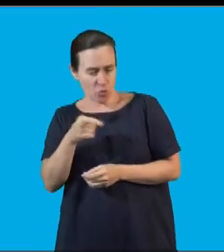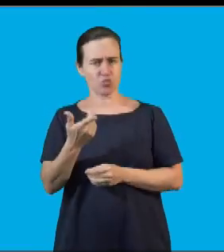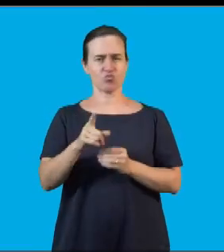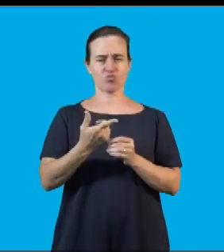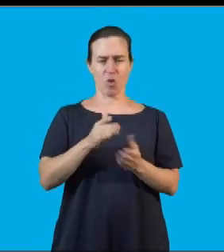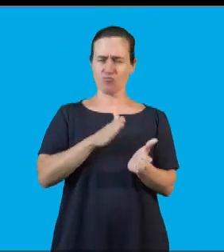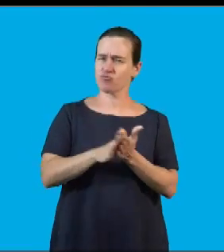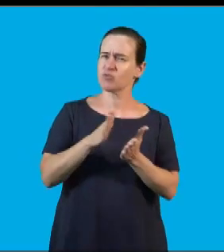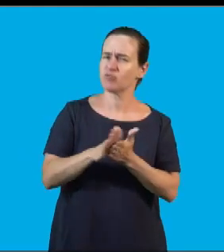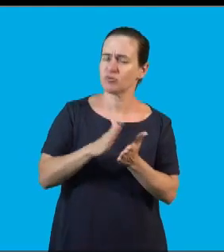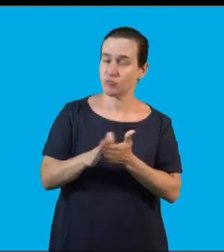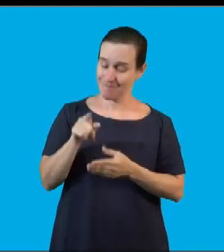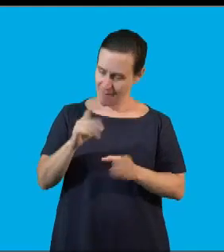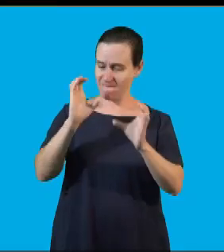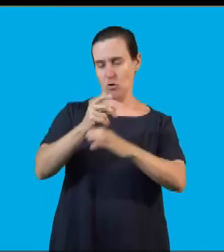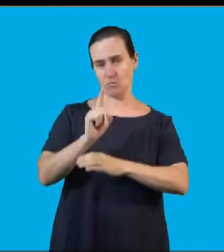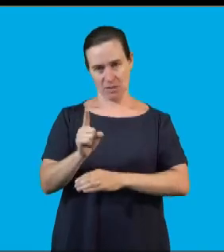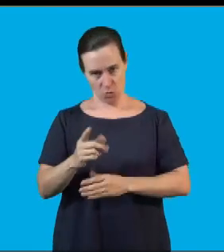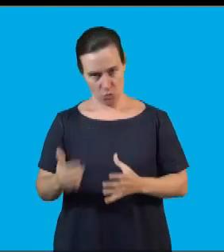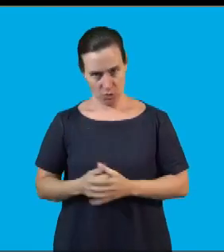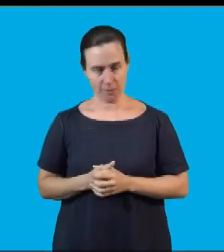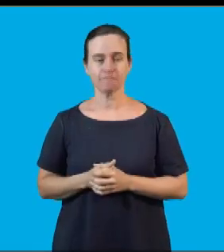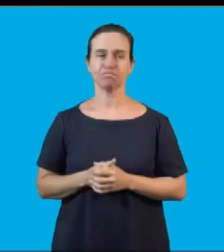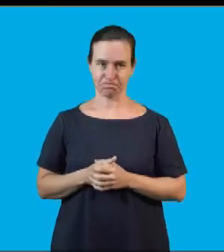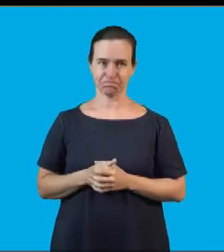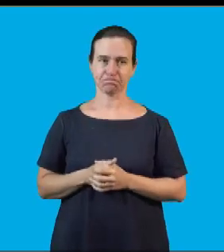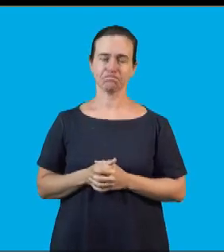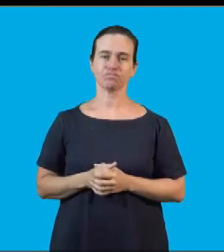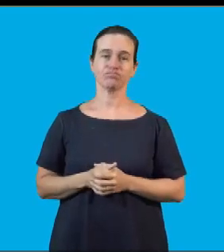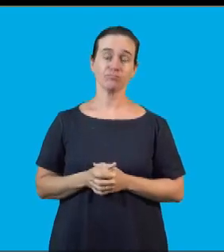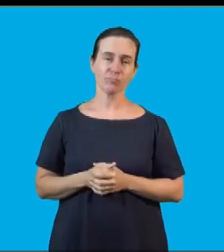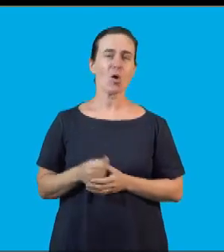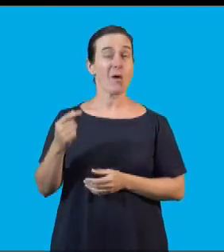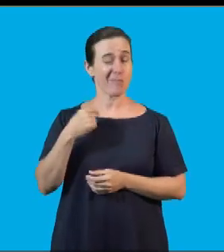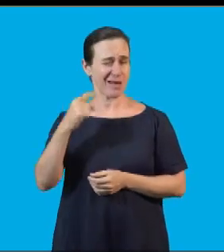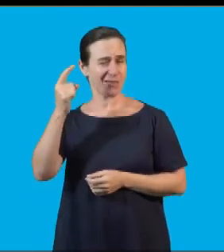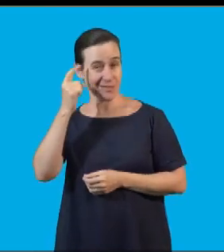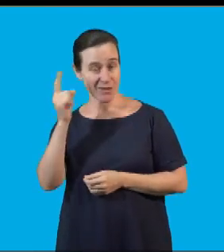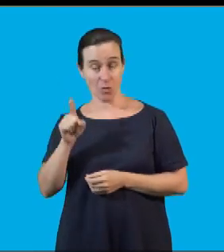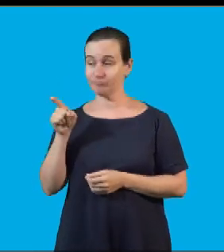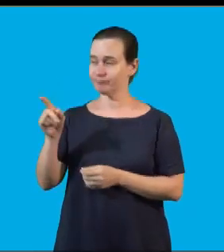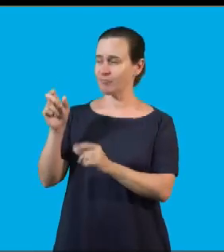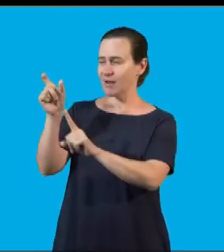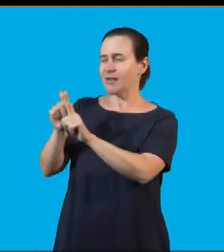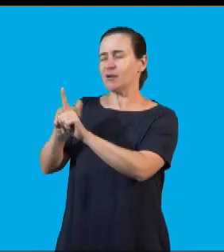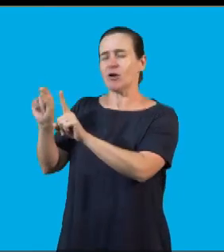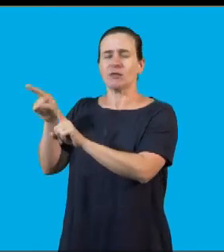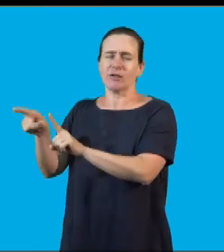print media? That is where your focus should be. So we definitely get the idea that the writer